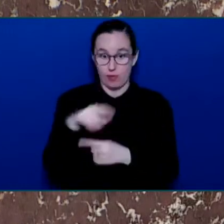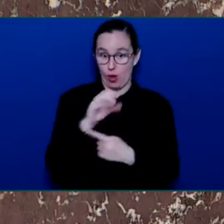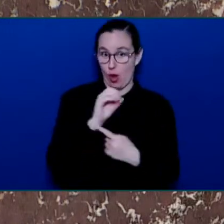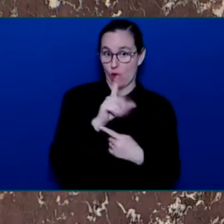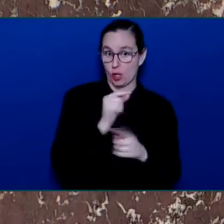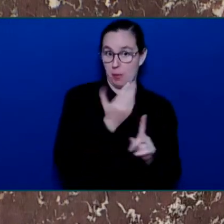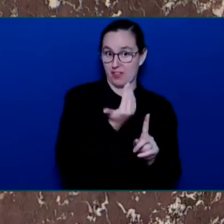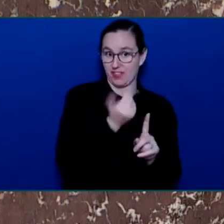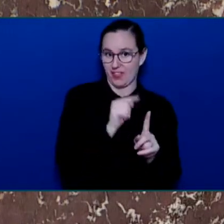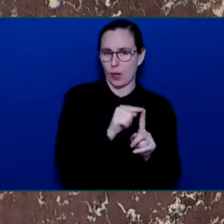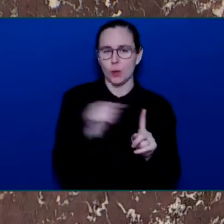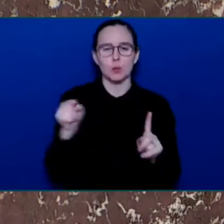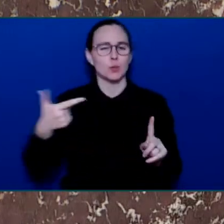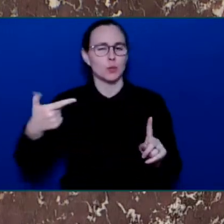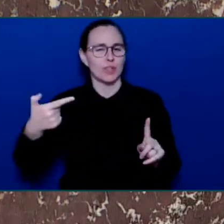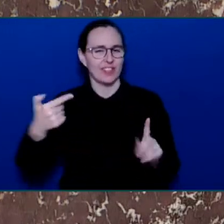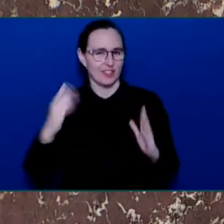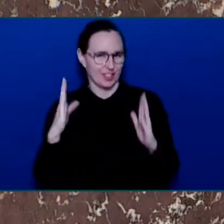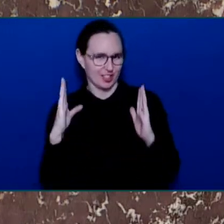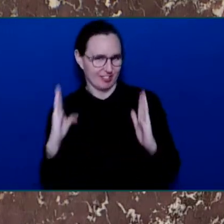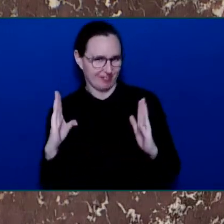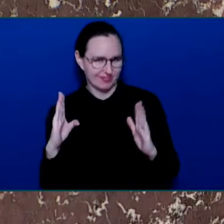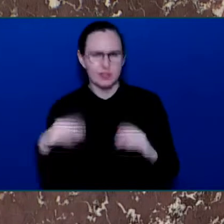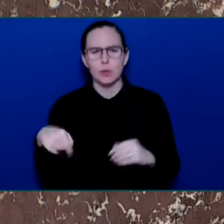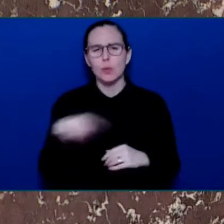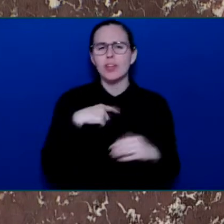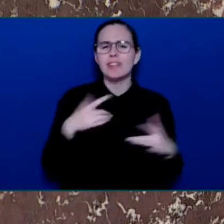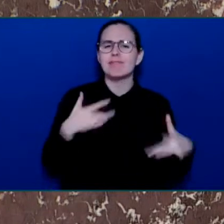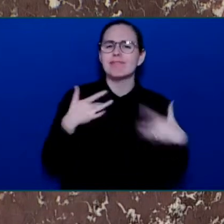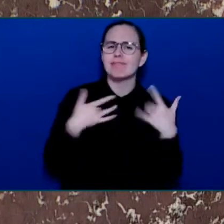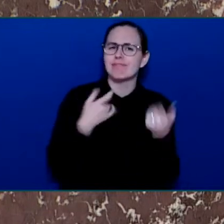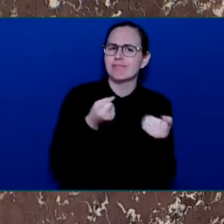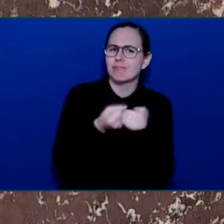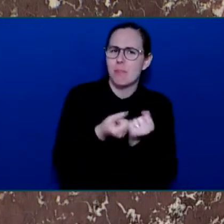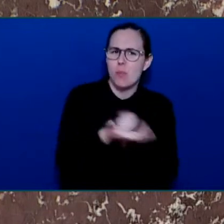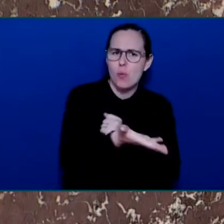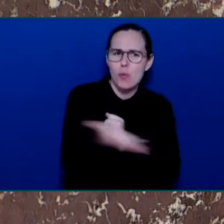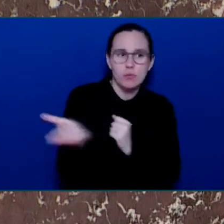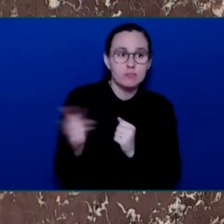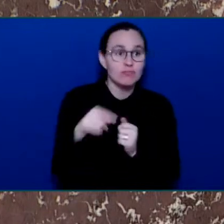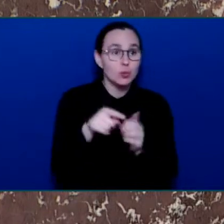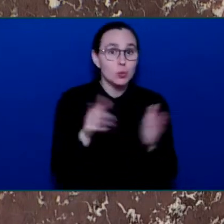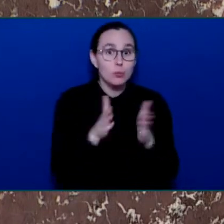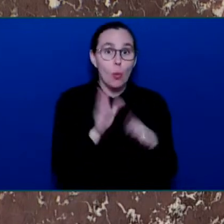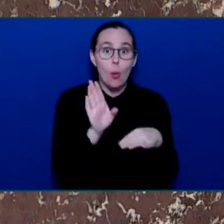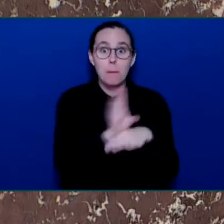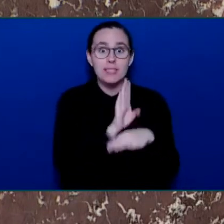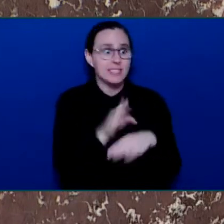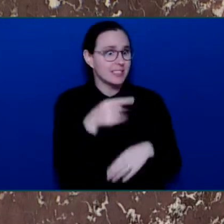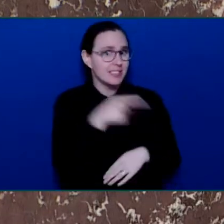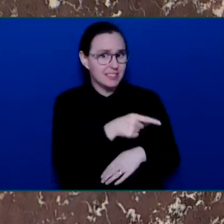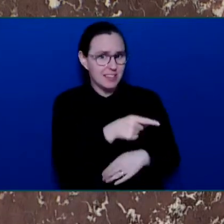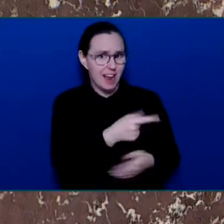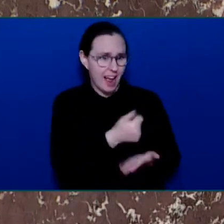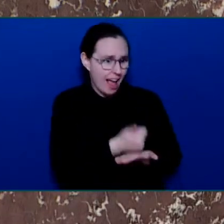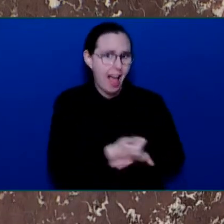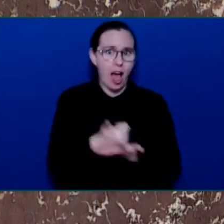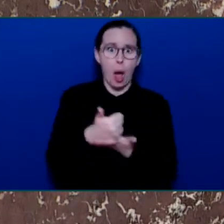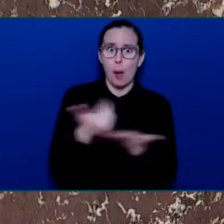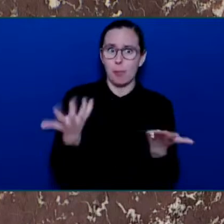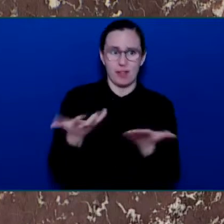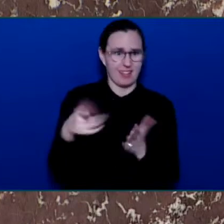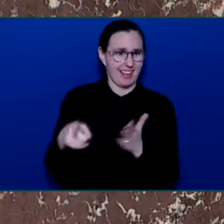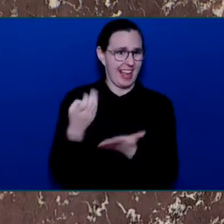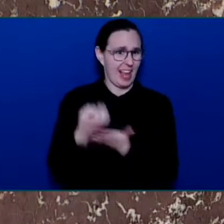the driving force behind our community's resilience and growth, our small businesses. I have the honour to know many great